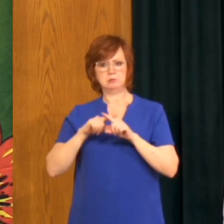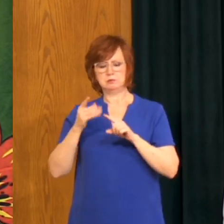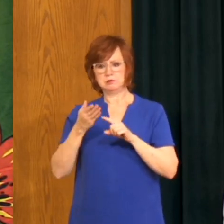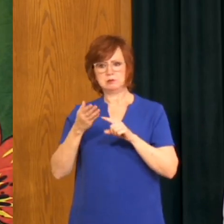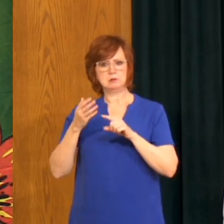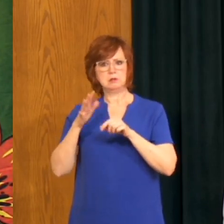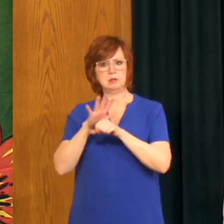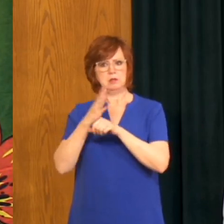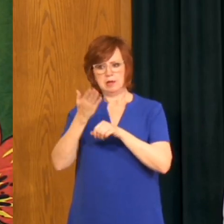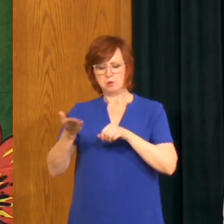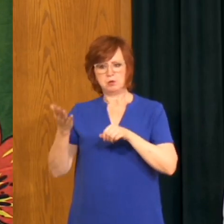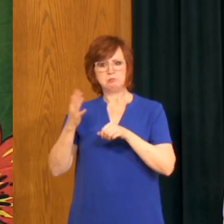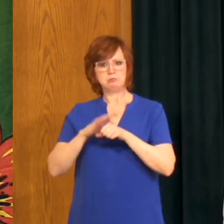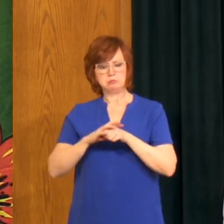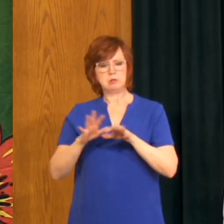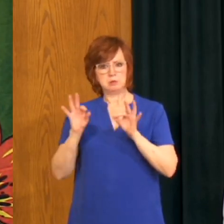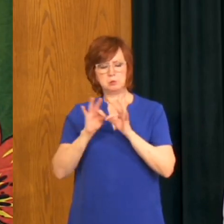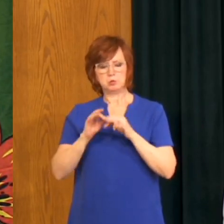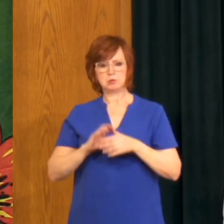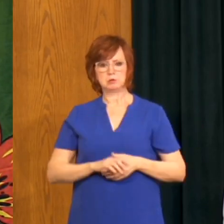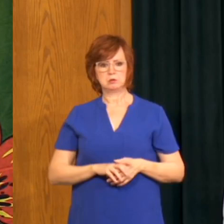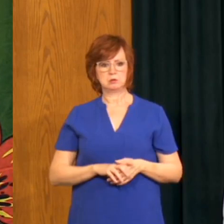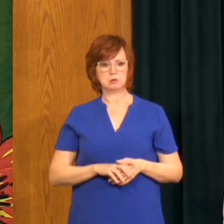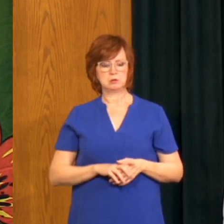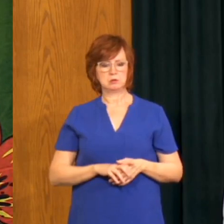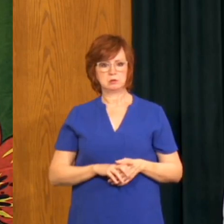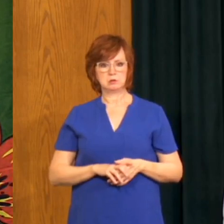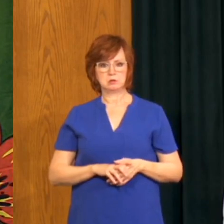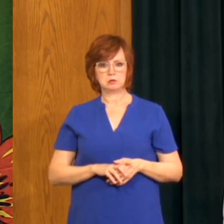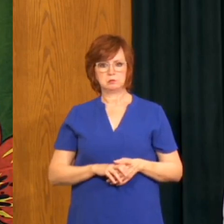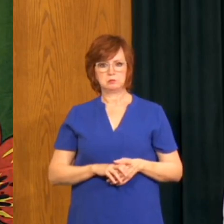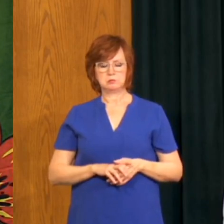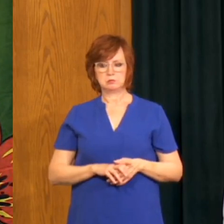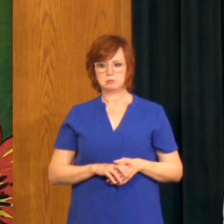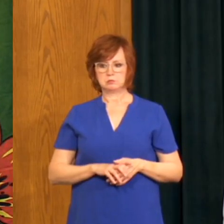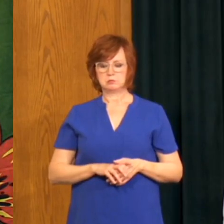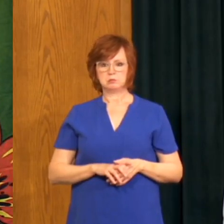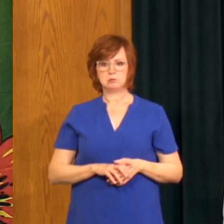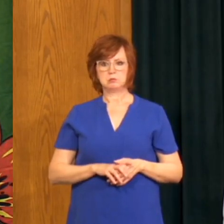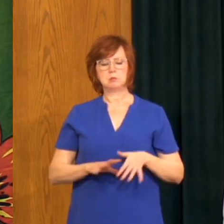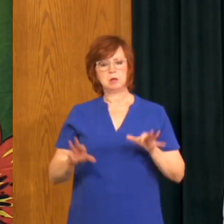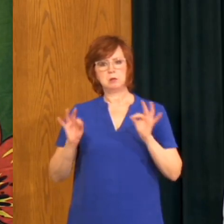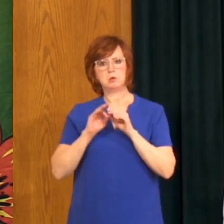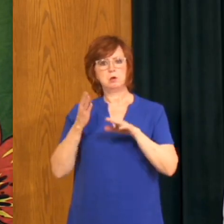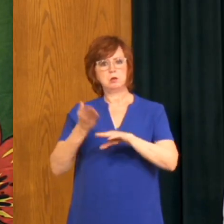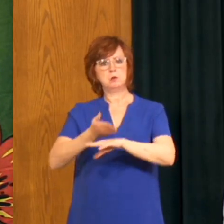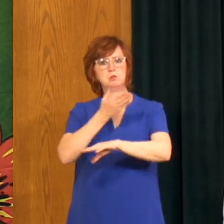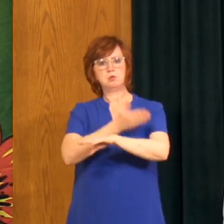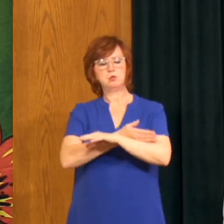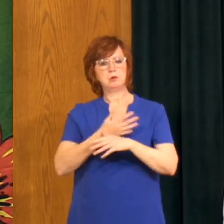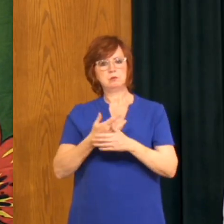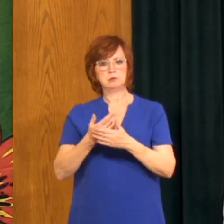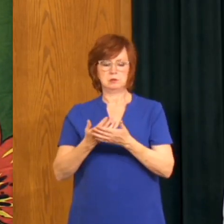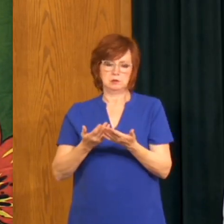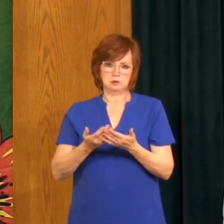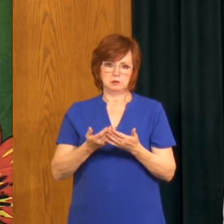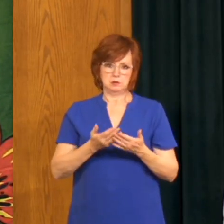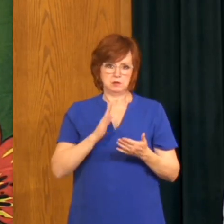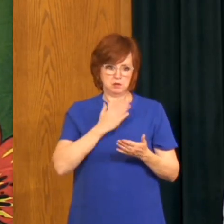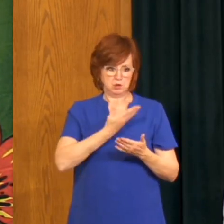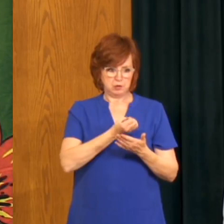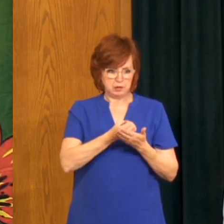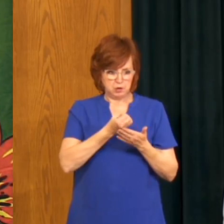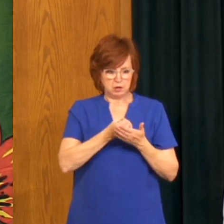our economy, that we need to improve, if you will, from some of the economic activity that will